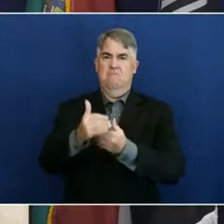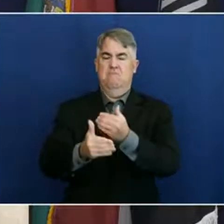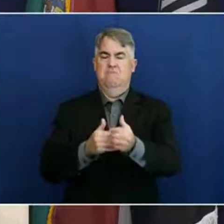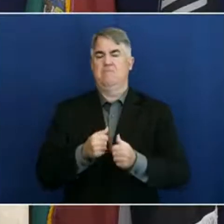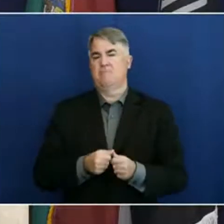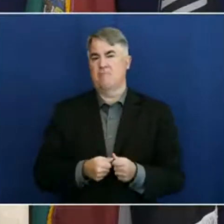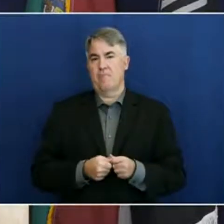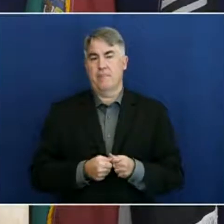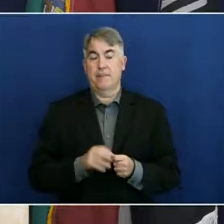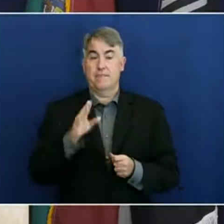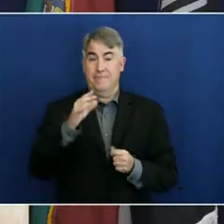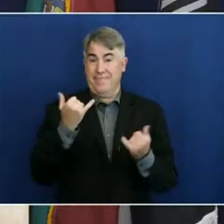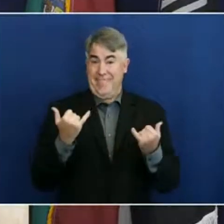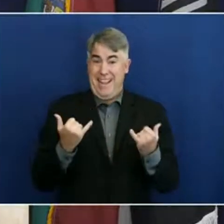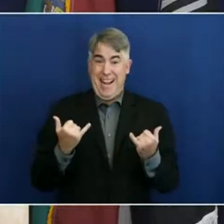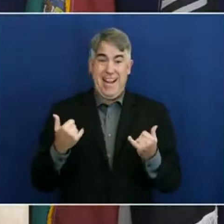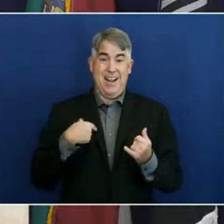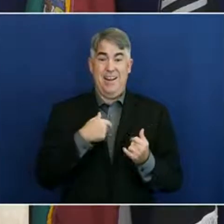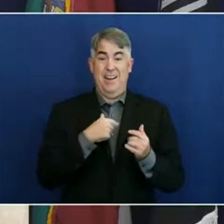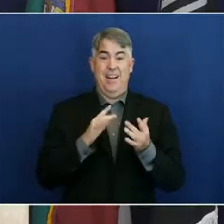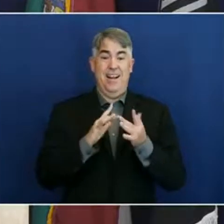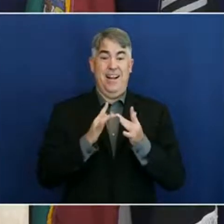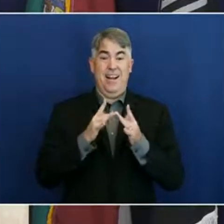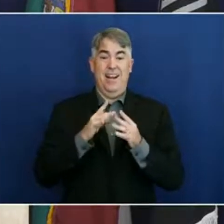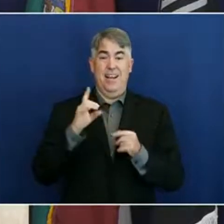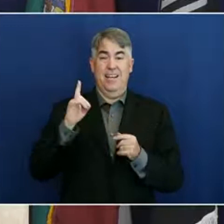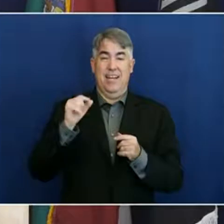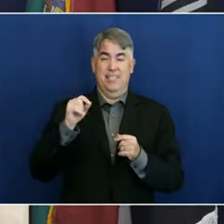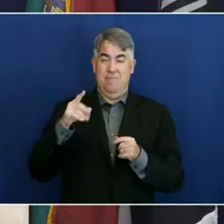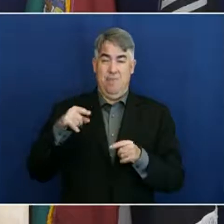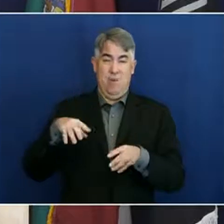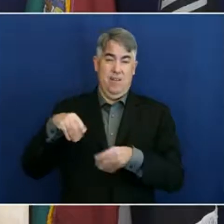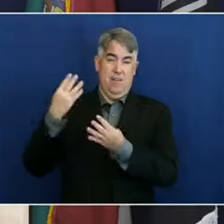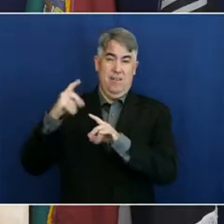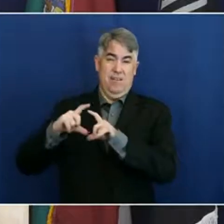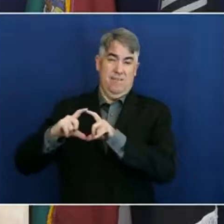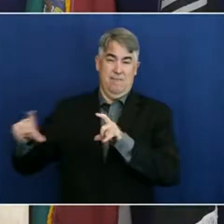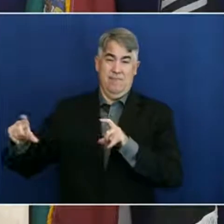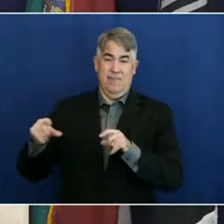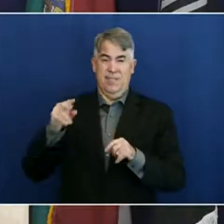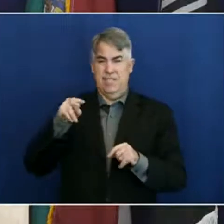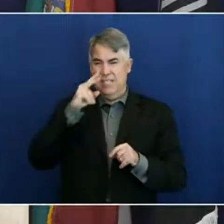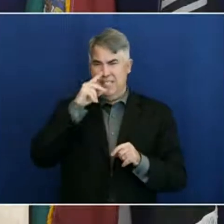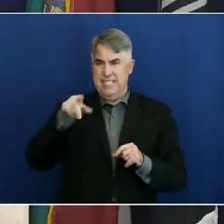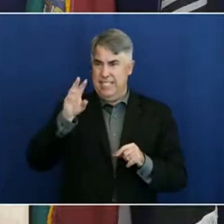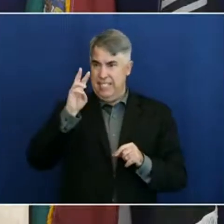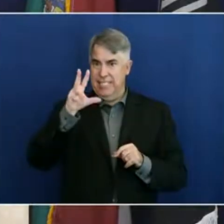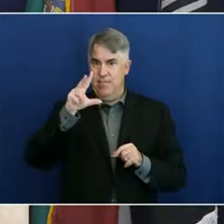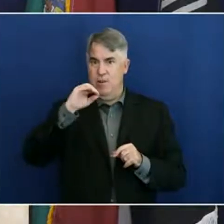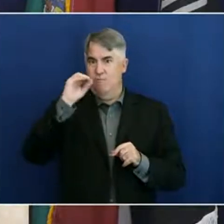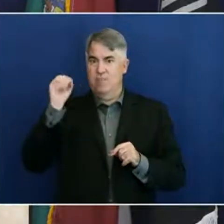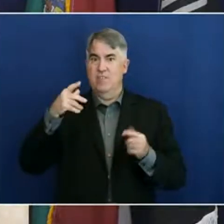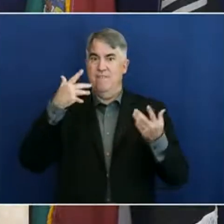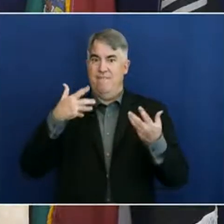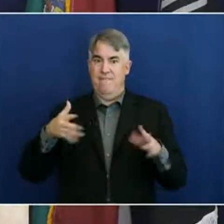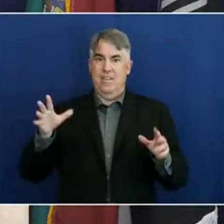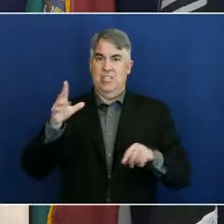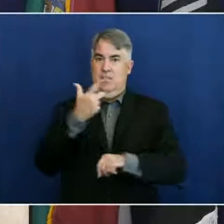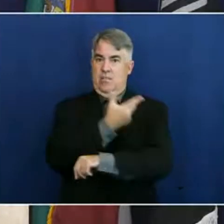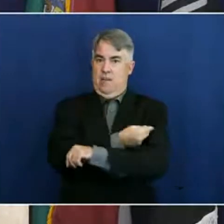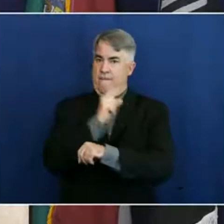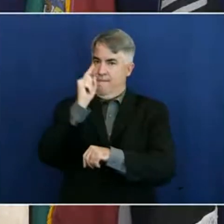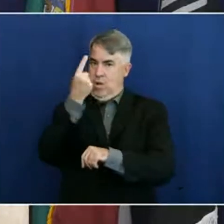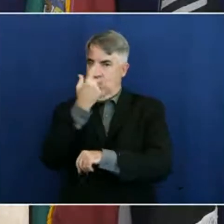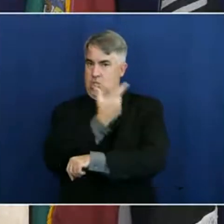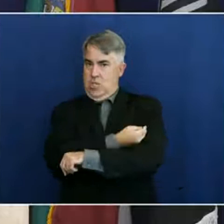Today's dashboard, you will see that jump up to 63% of folks received their first dose. Part of that is a jump. We